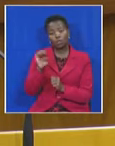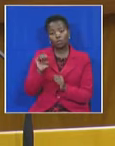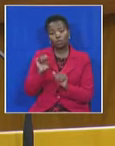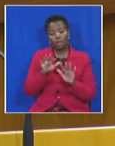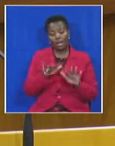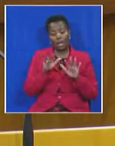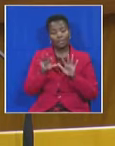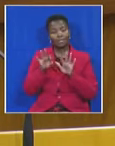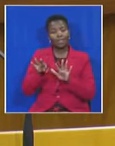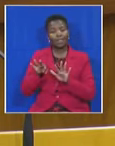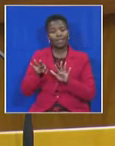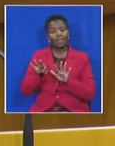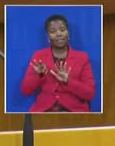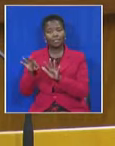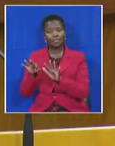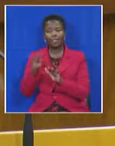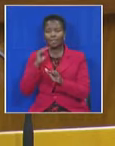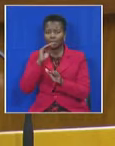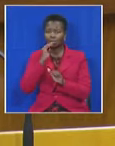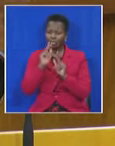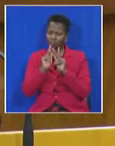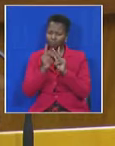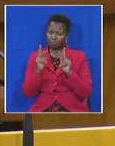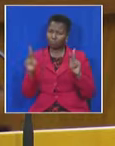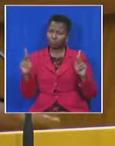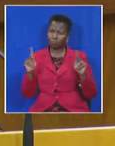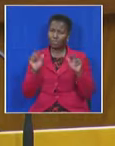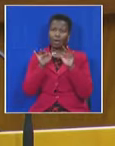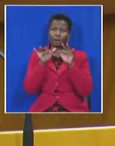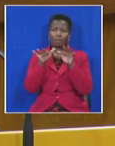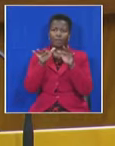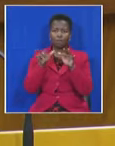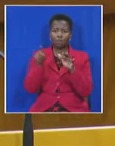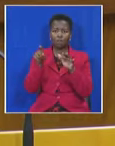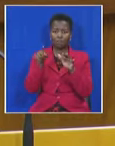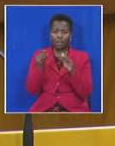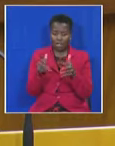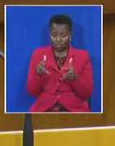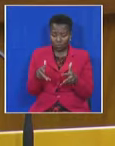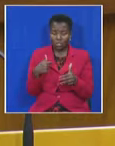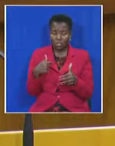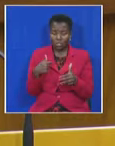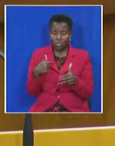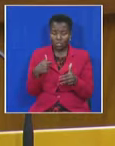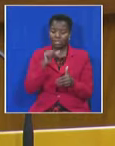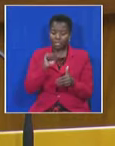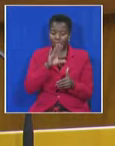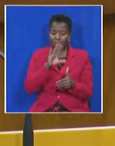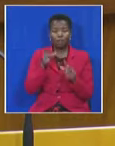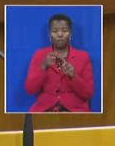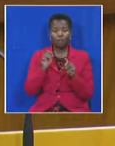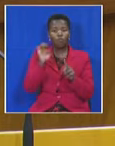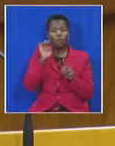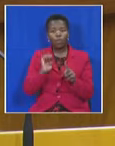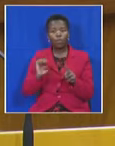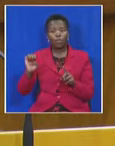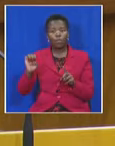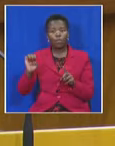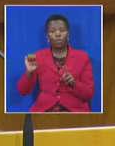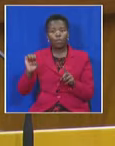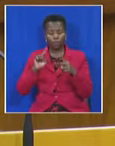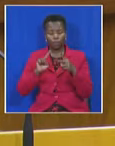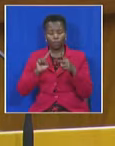arrival of various peoples in this part of the world of, that we call South Africa today, some from Europe,